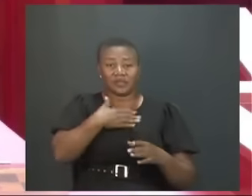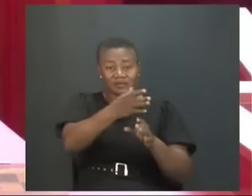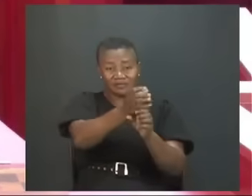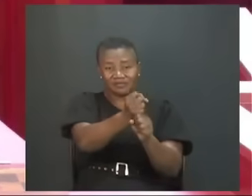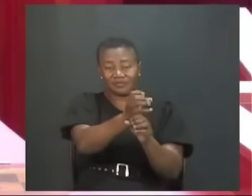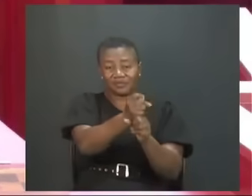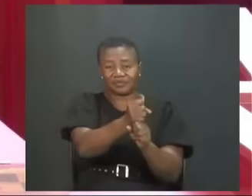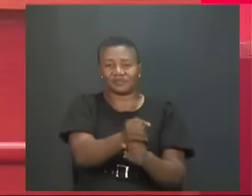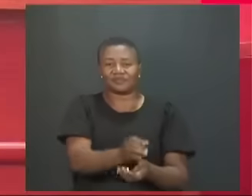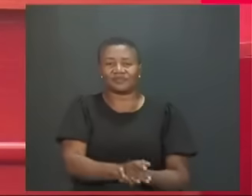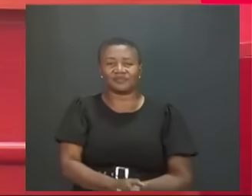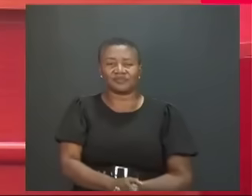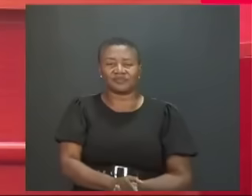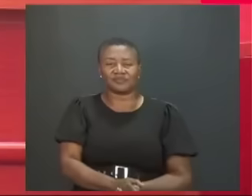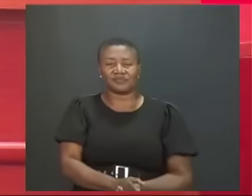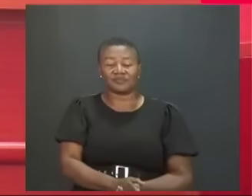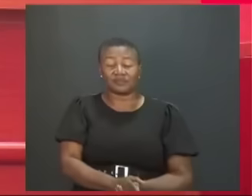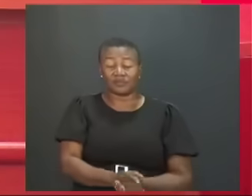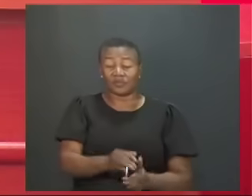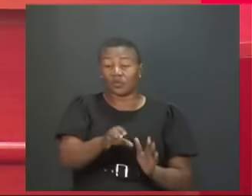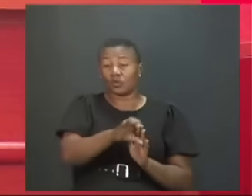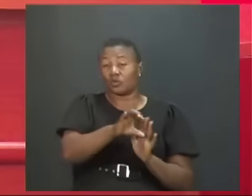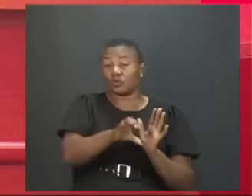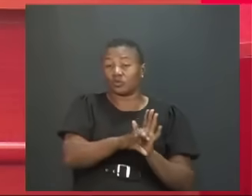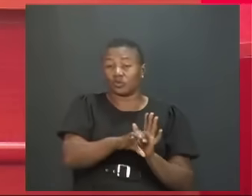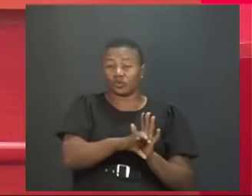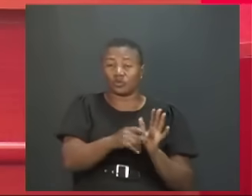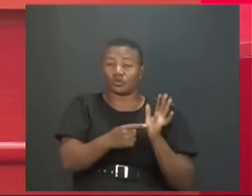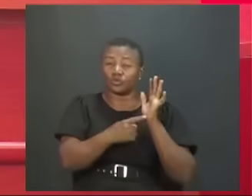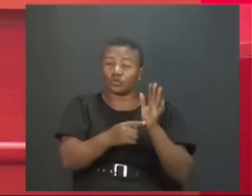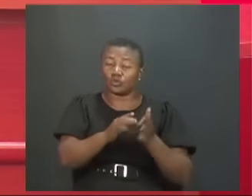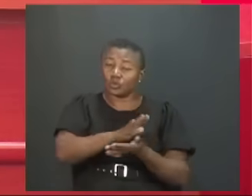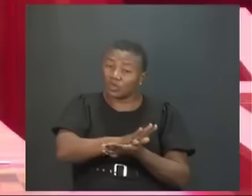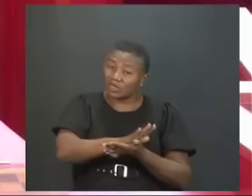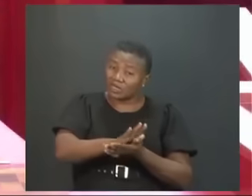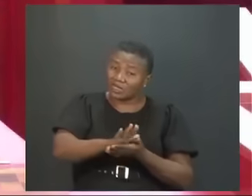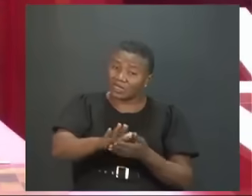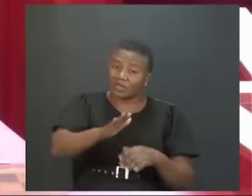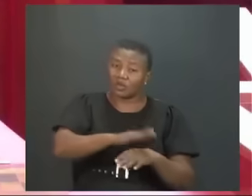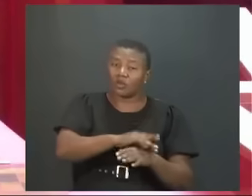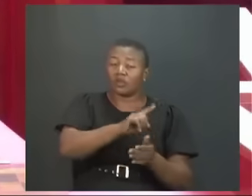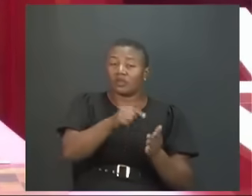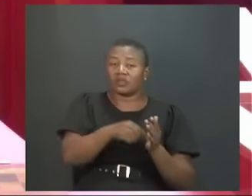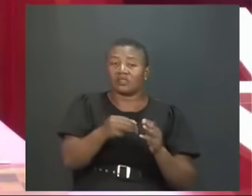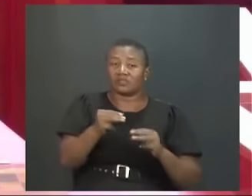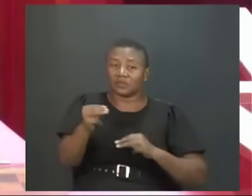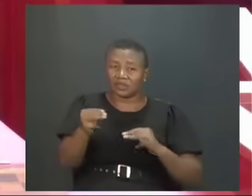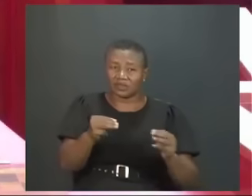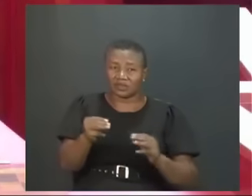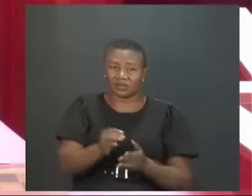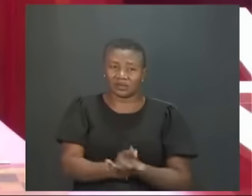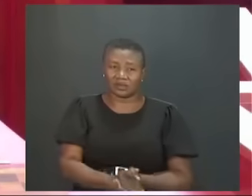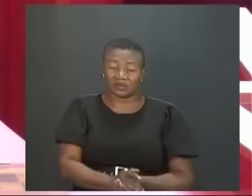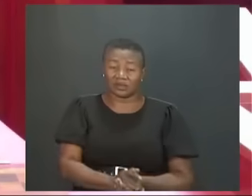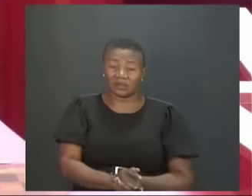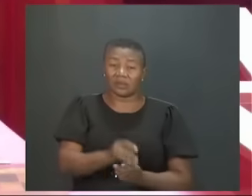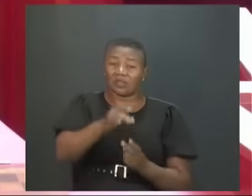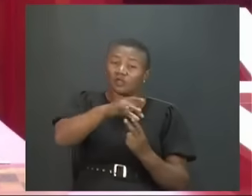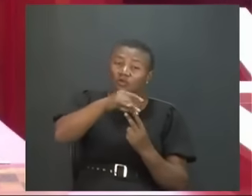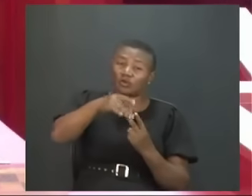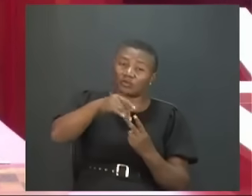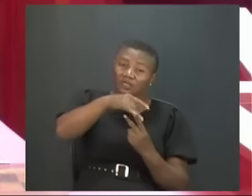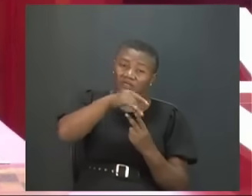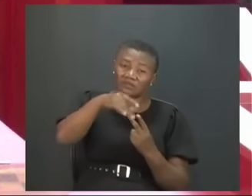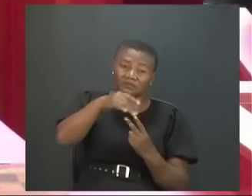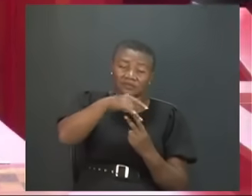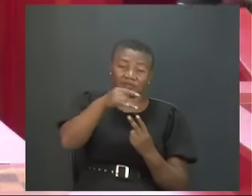But the Constitution is very clear on these matters. The nomination